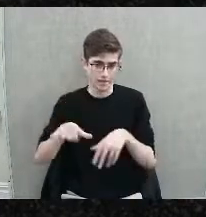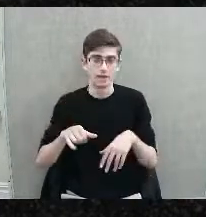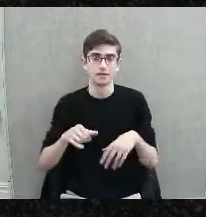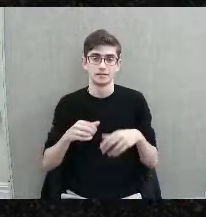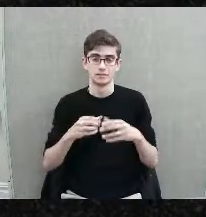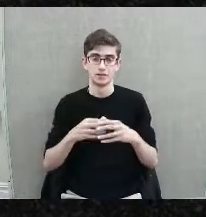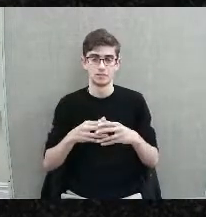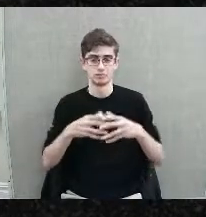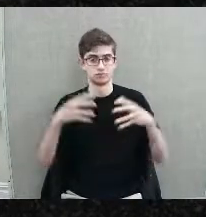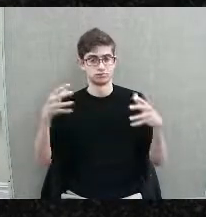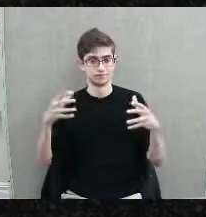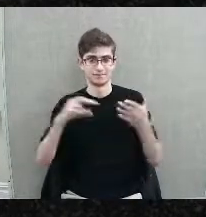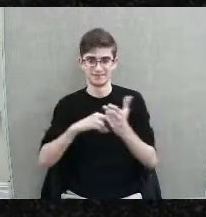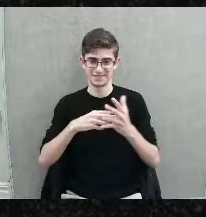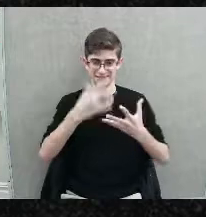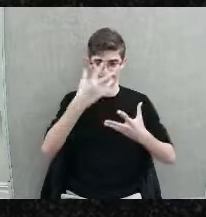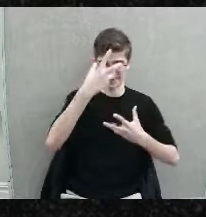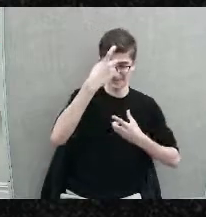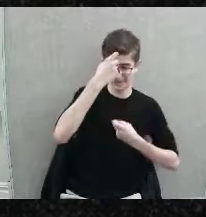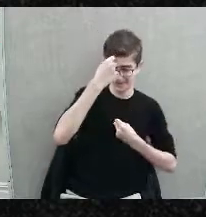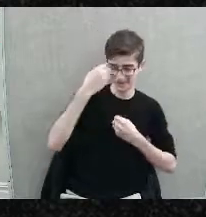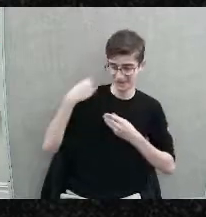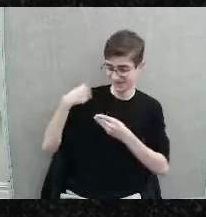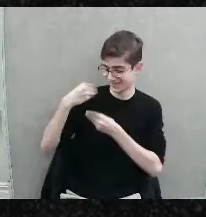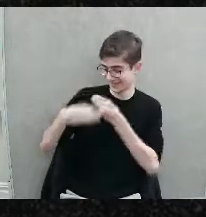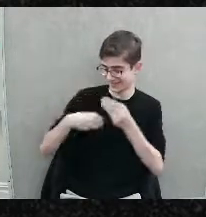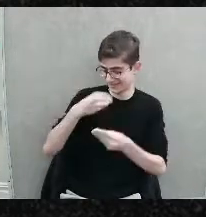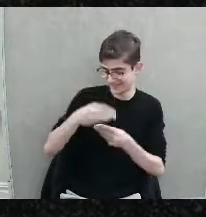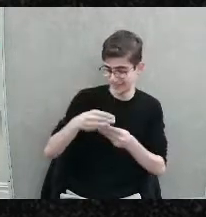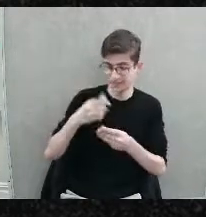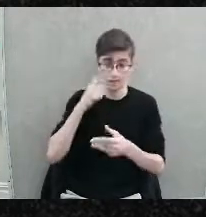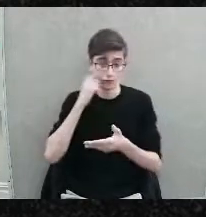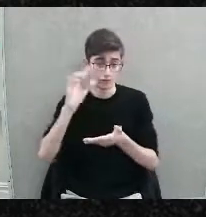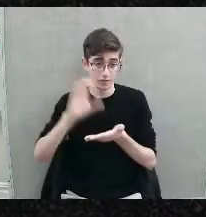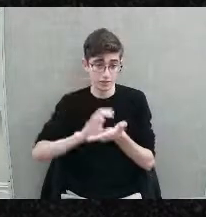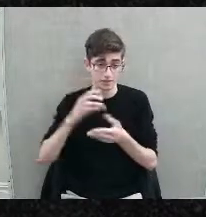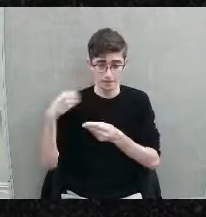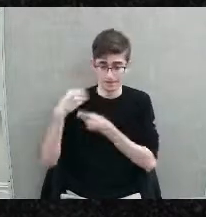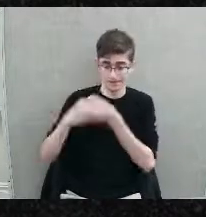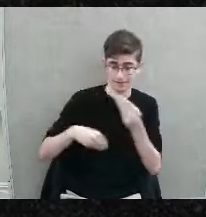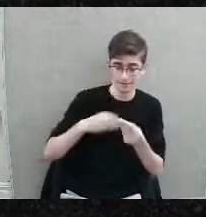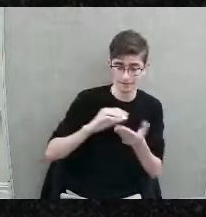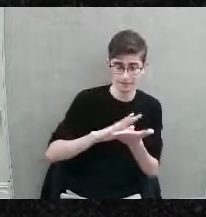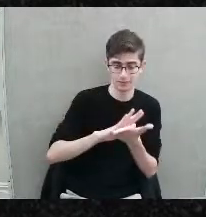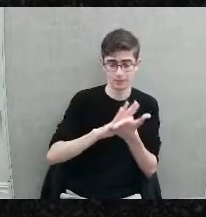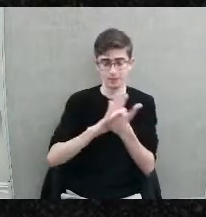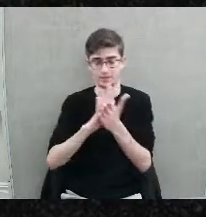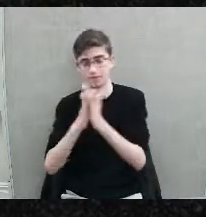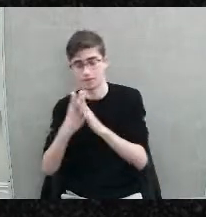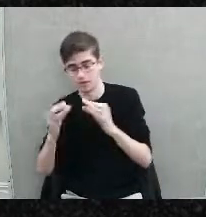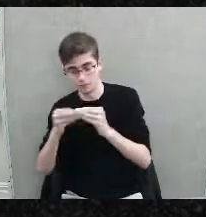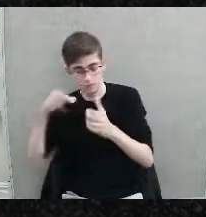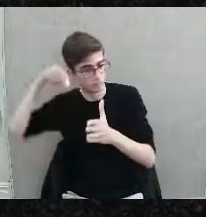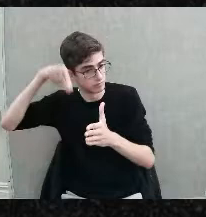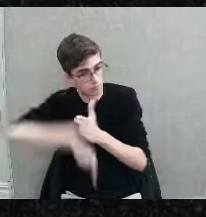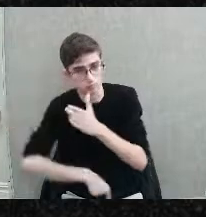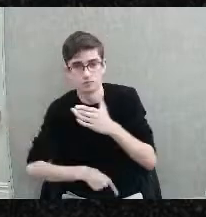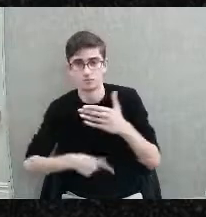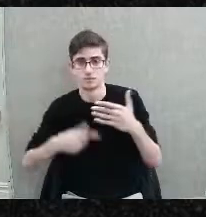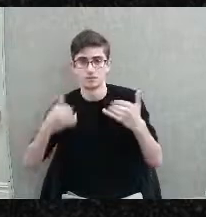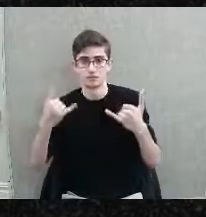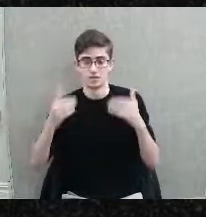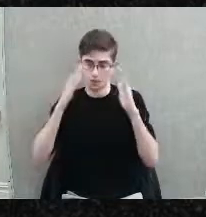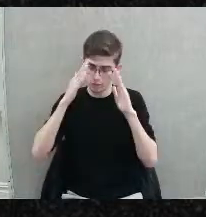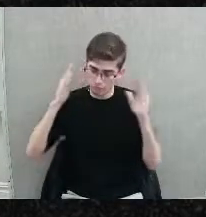the sort of colonial legacy and the racial capitalism into a huge, intense